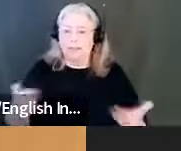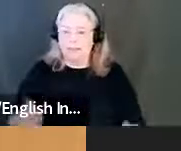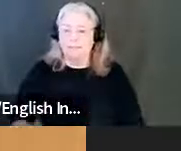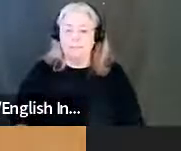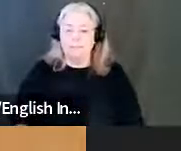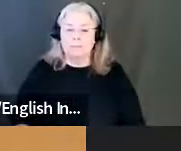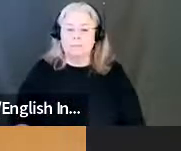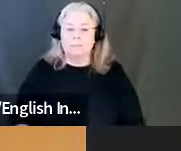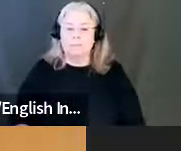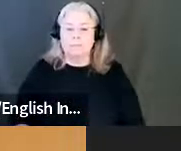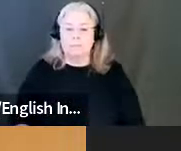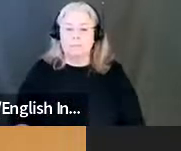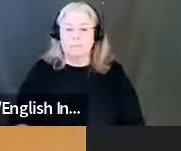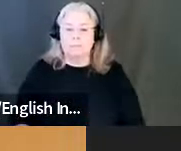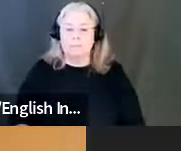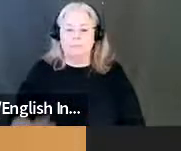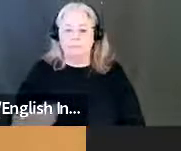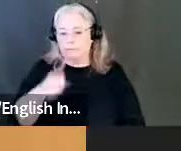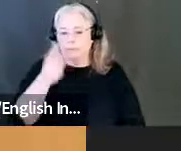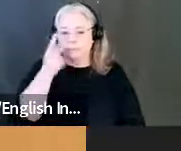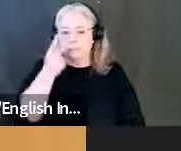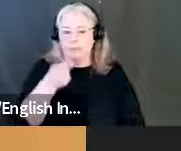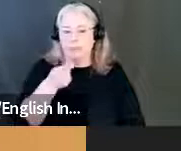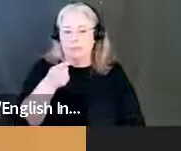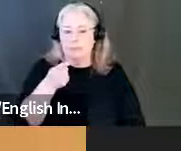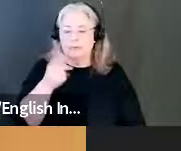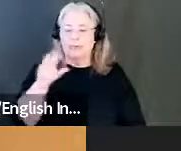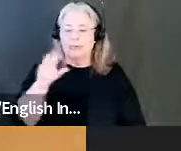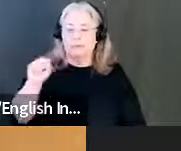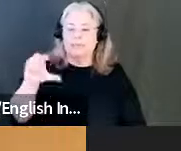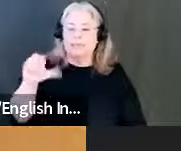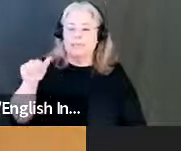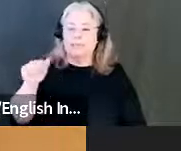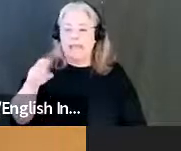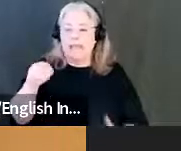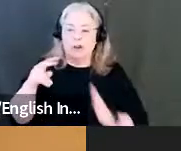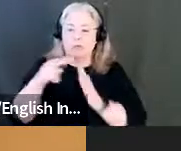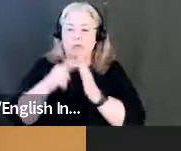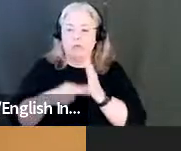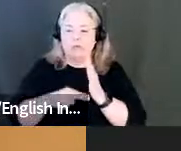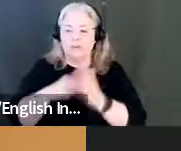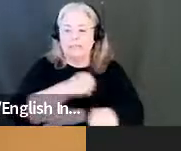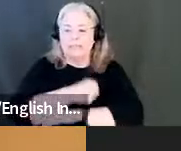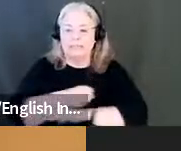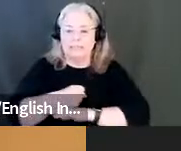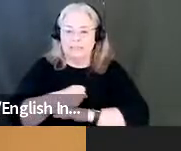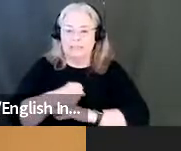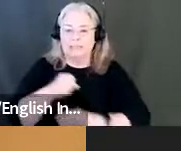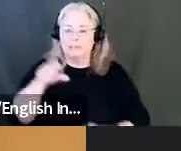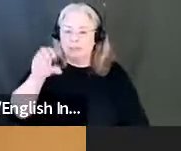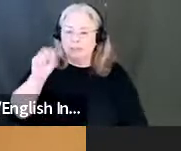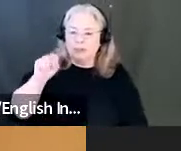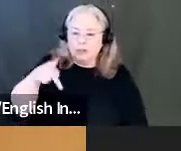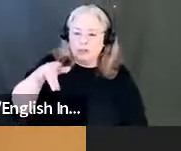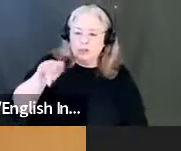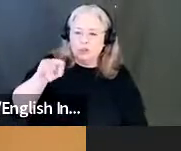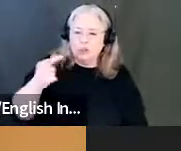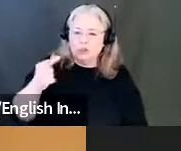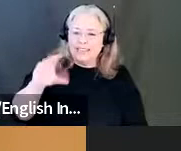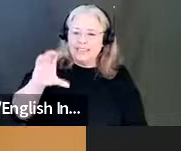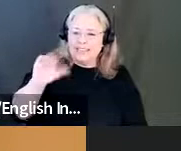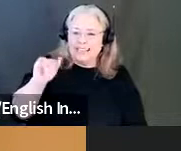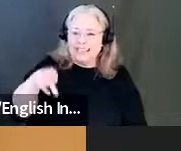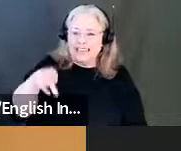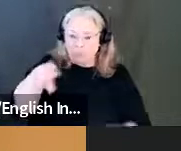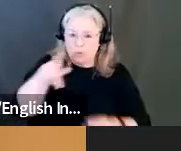All right, so you can see this is a, you know, the scan and read station. So the spring clip that you made, you can also take